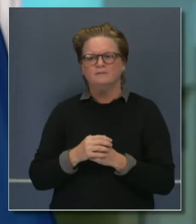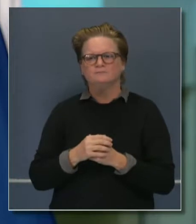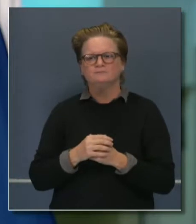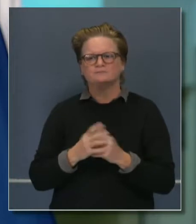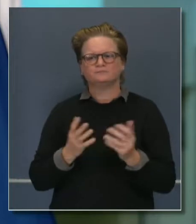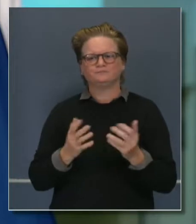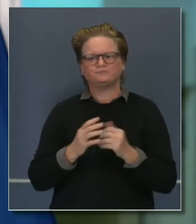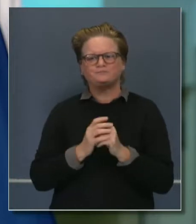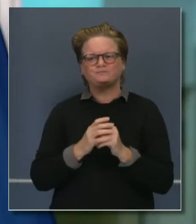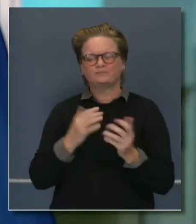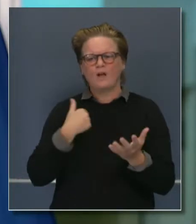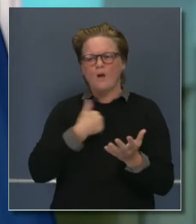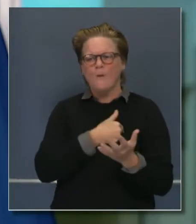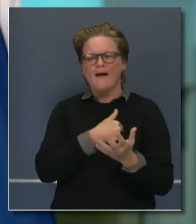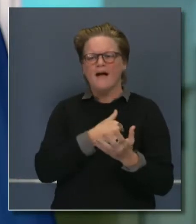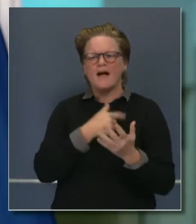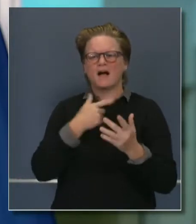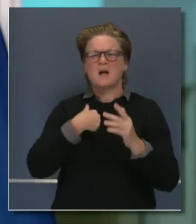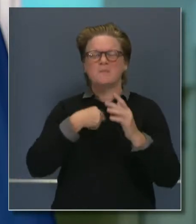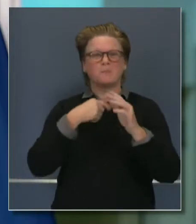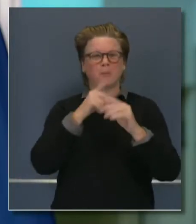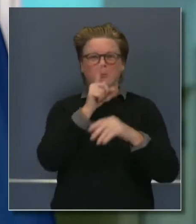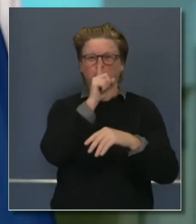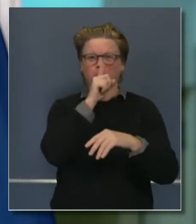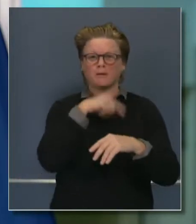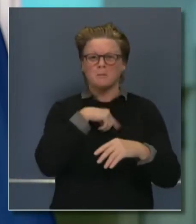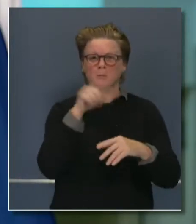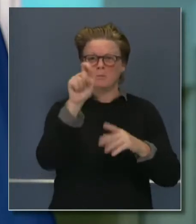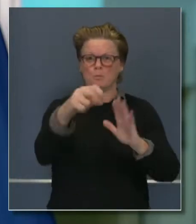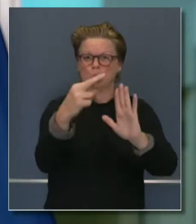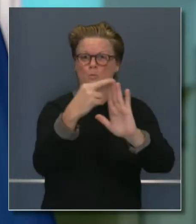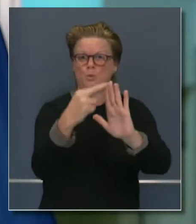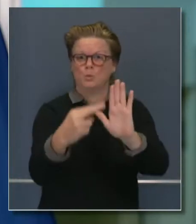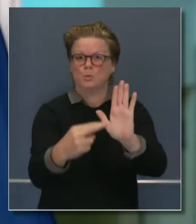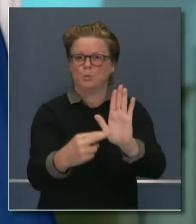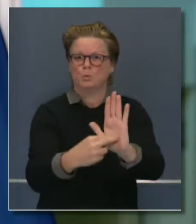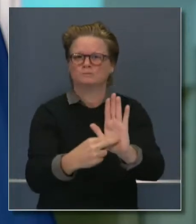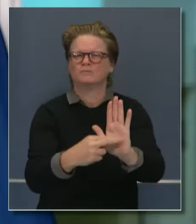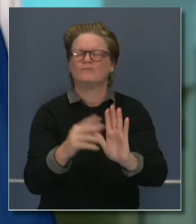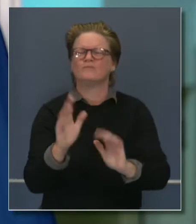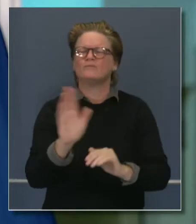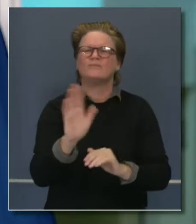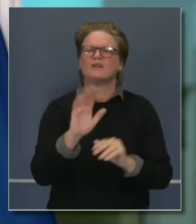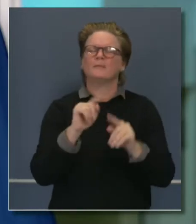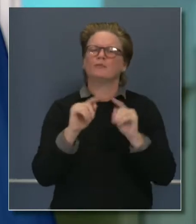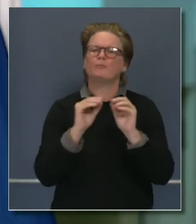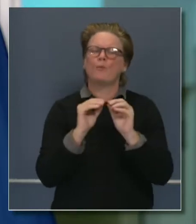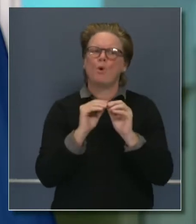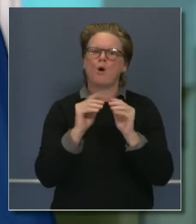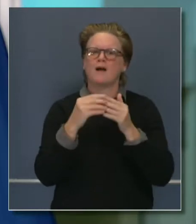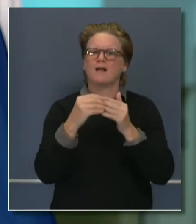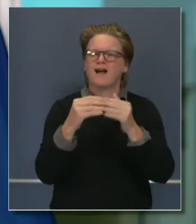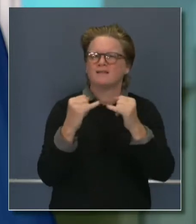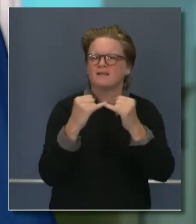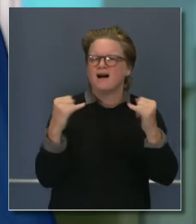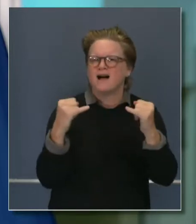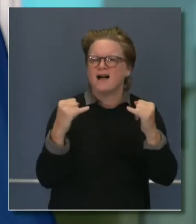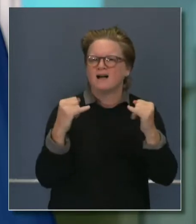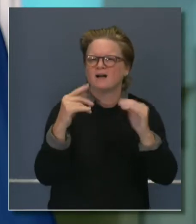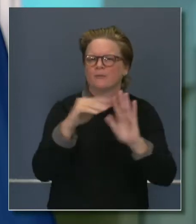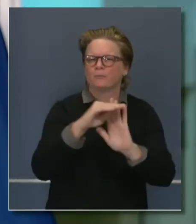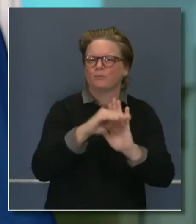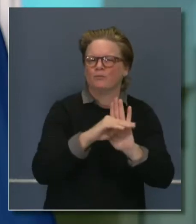guidelines, because we, again, are trying to be a little bit more sophisticated based upon real life conditions and the dynamics